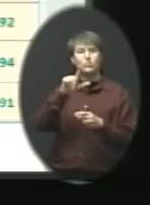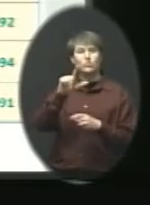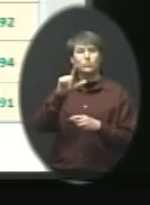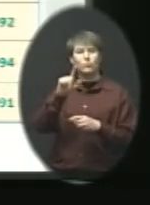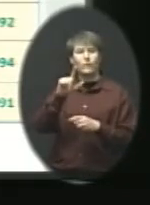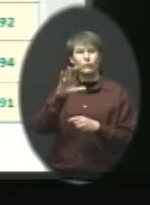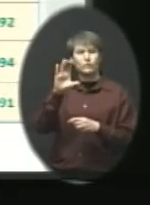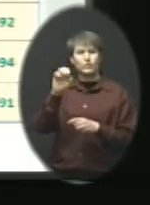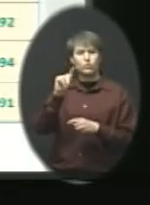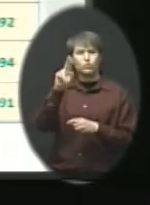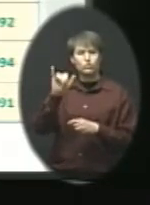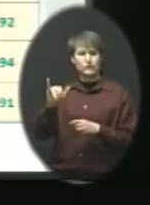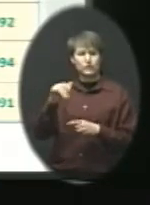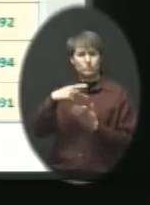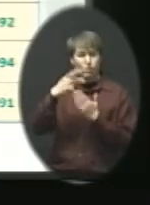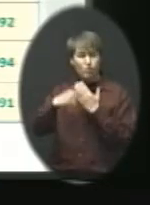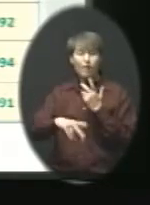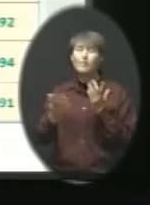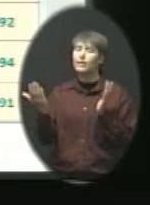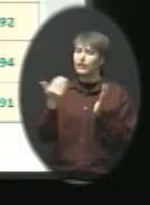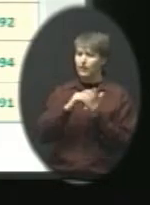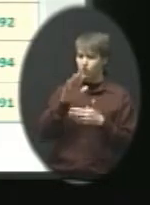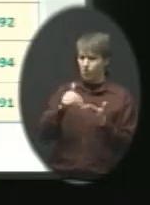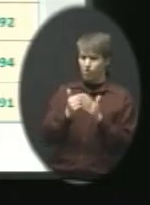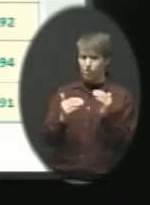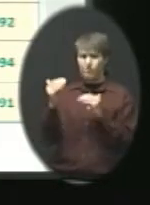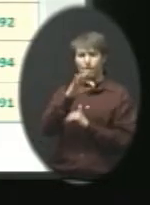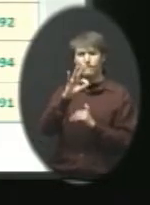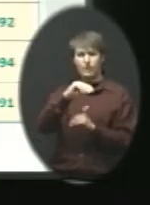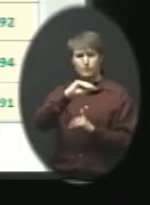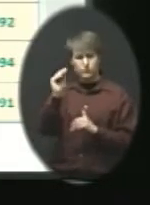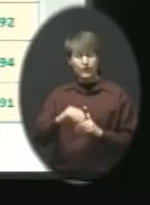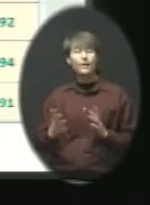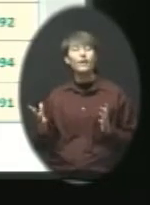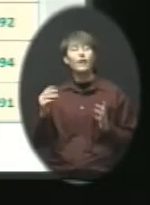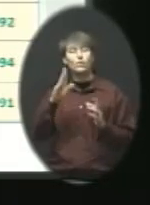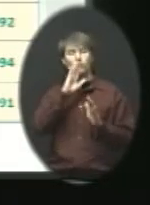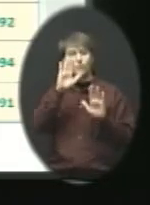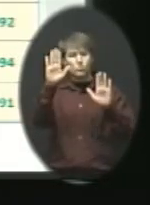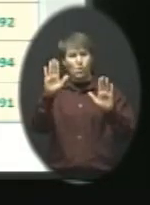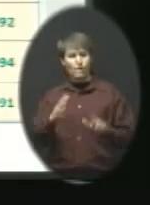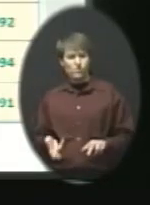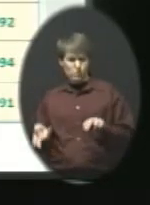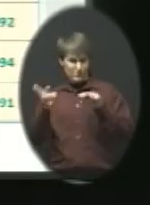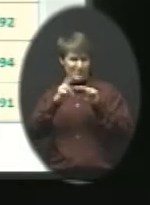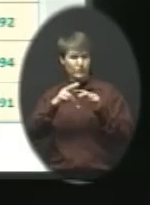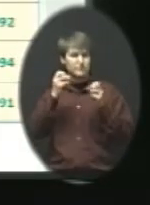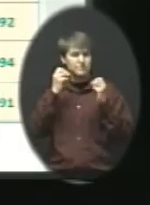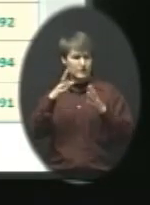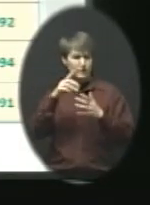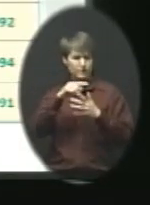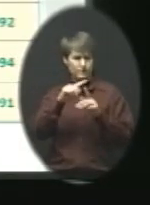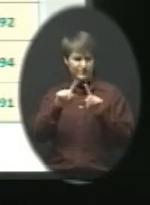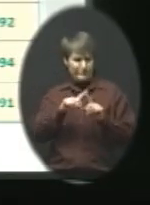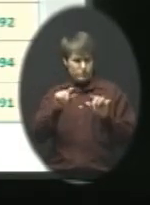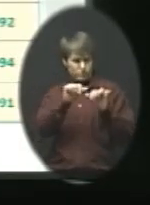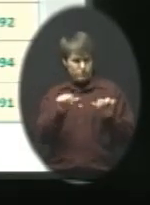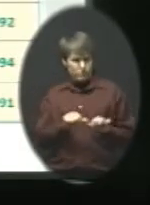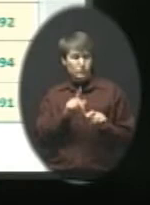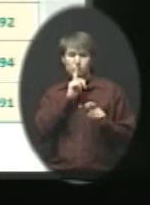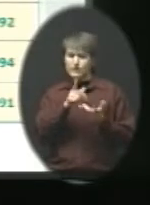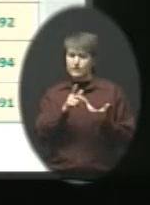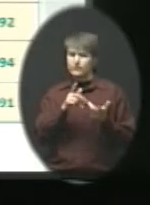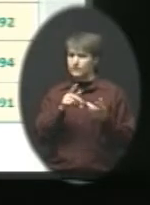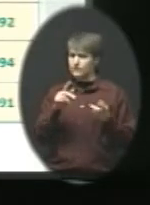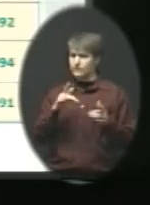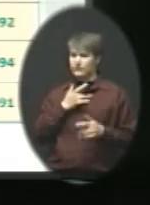program. And again, all of these areas are above 90% and a great increase in many of the areas. So we have to feel very positive